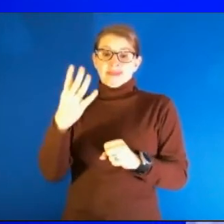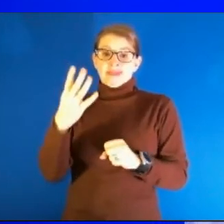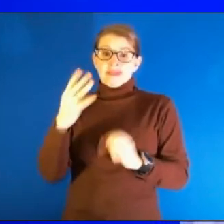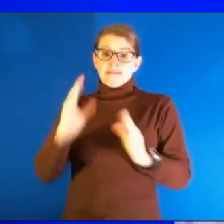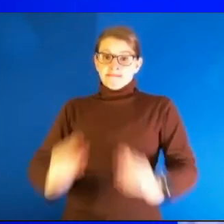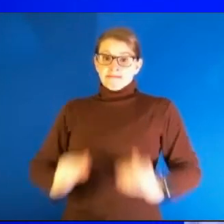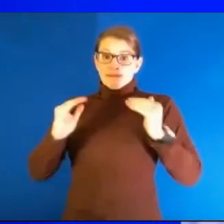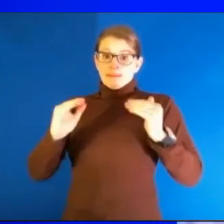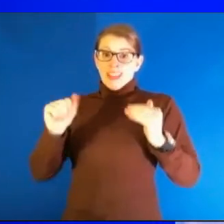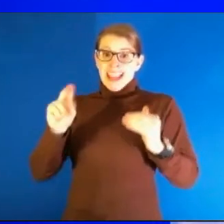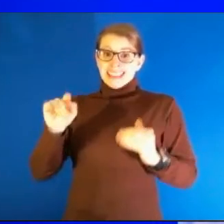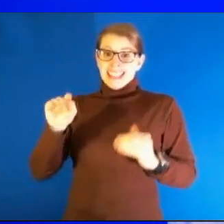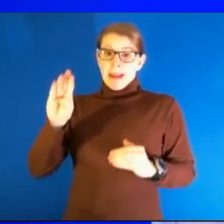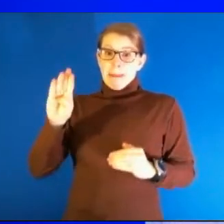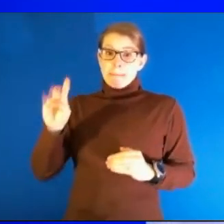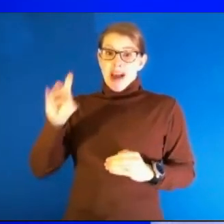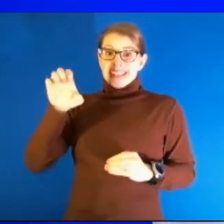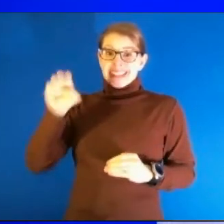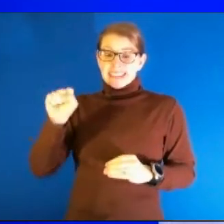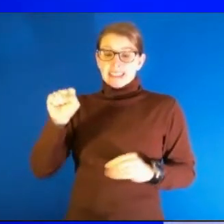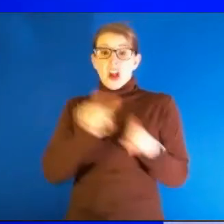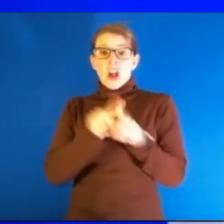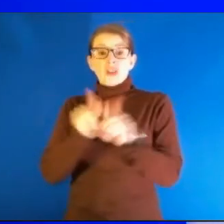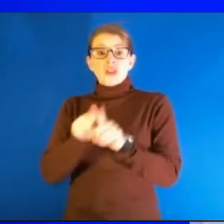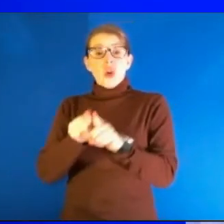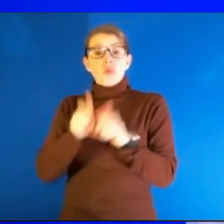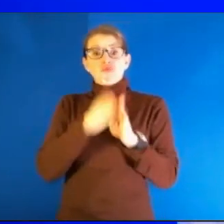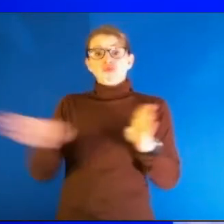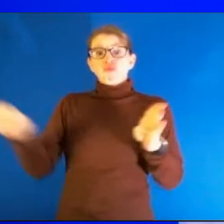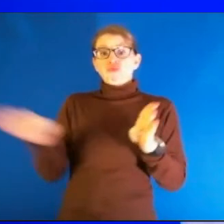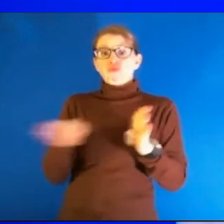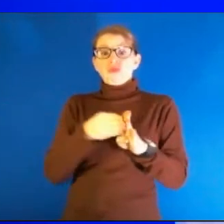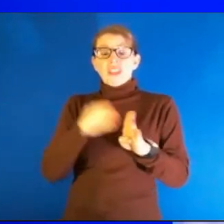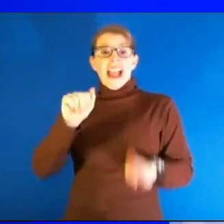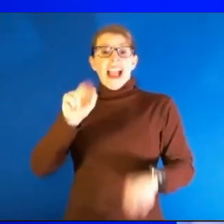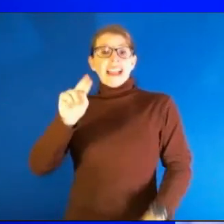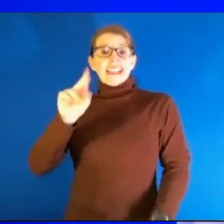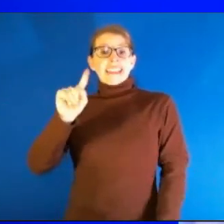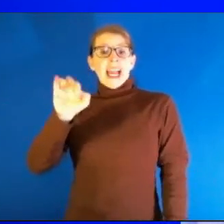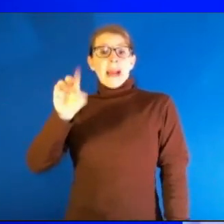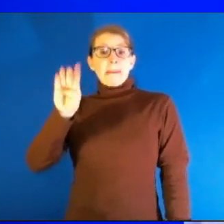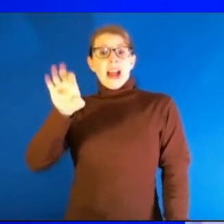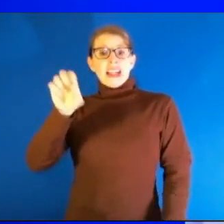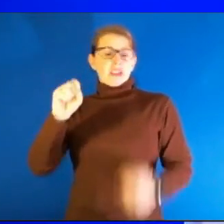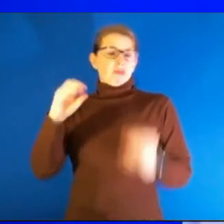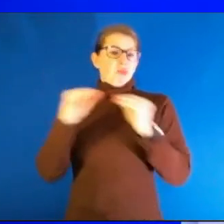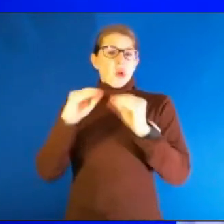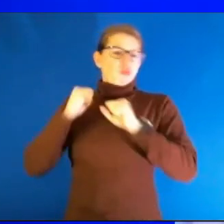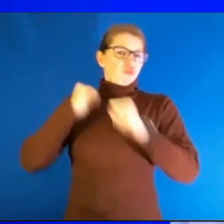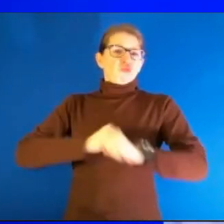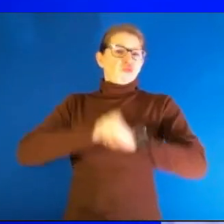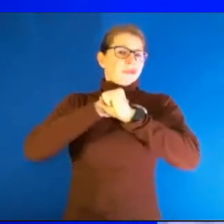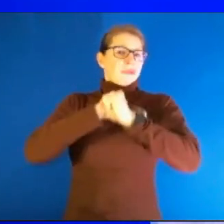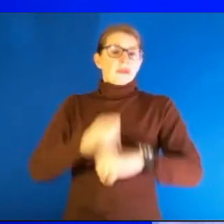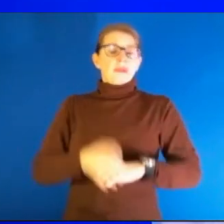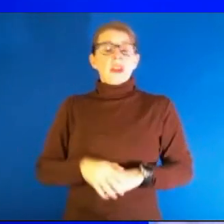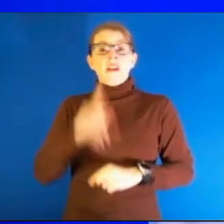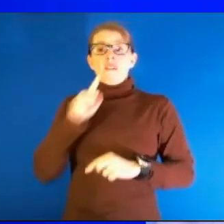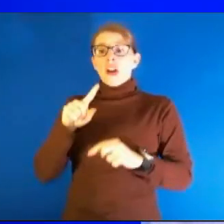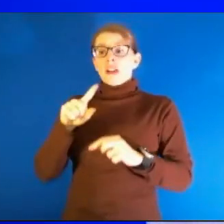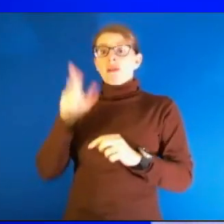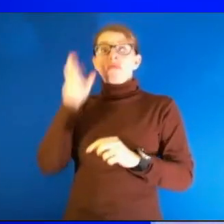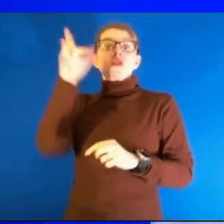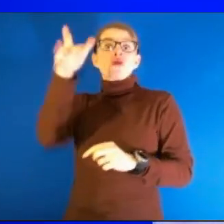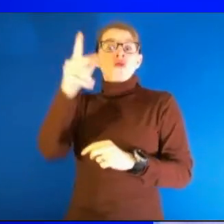but also an increase in breadth or wider range of antibodies, even to those variants that you haven't seen yet. So I think it is